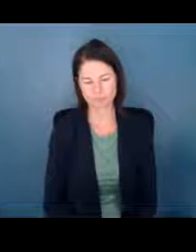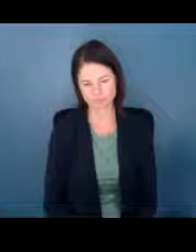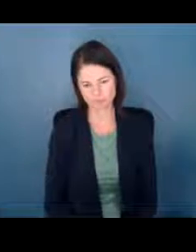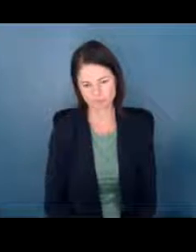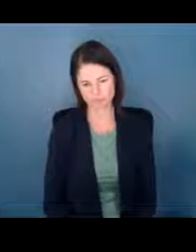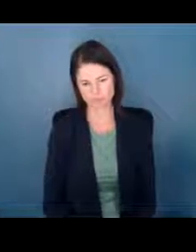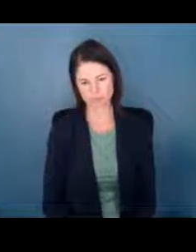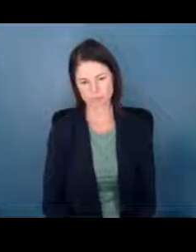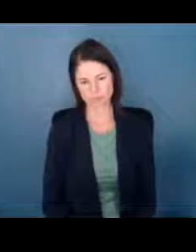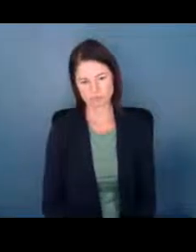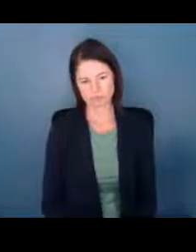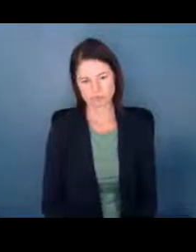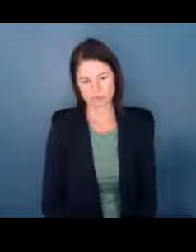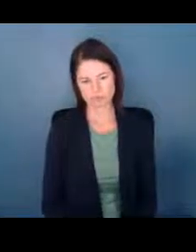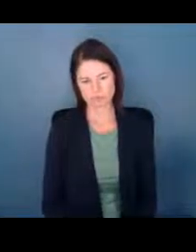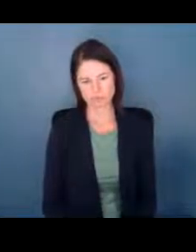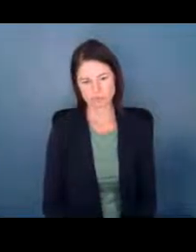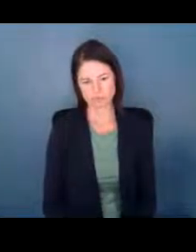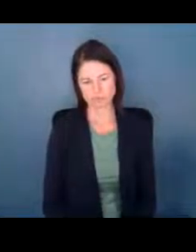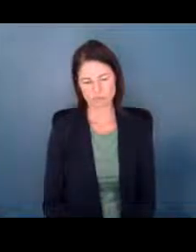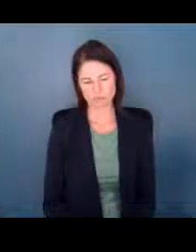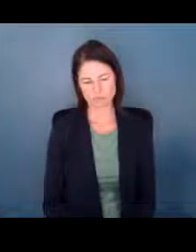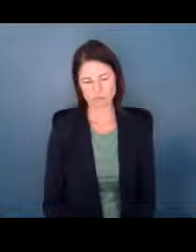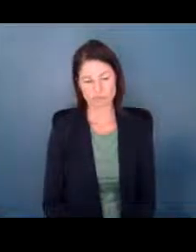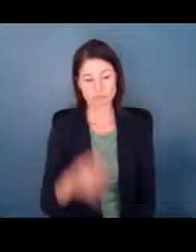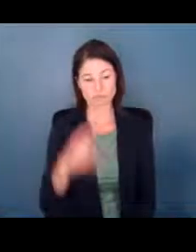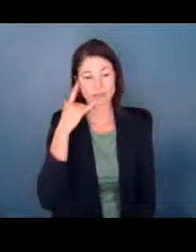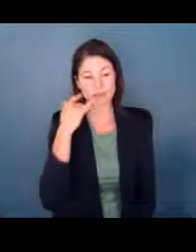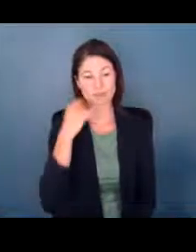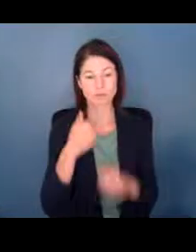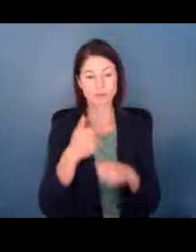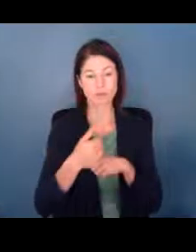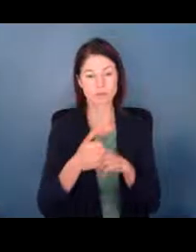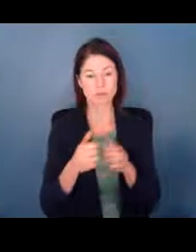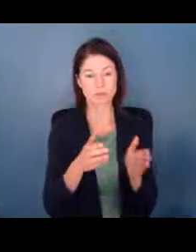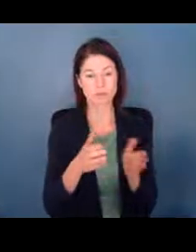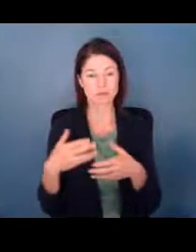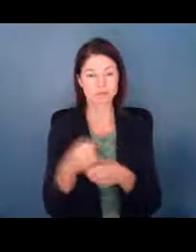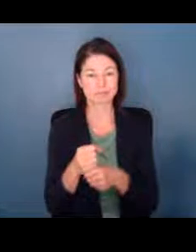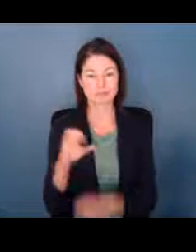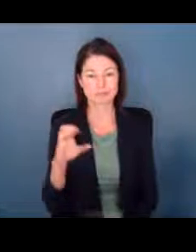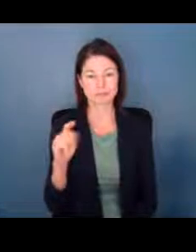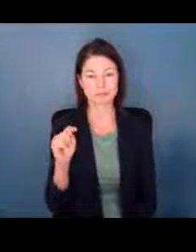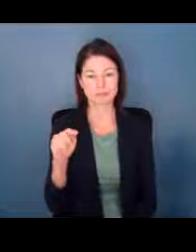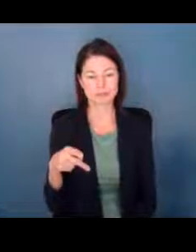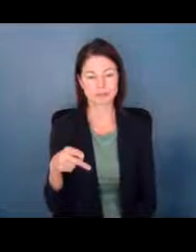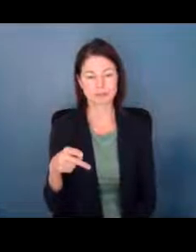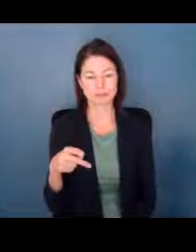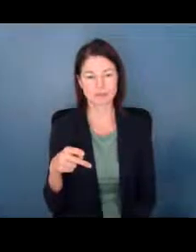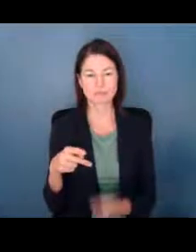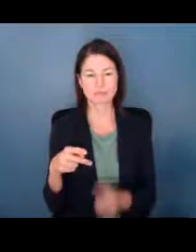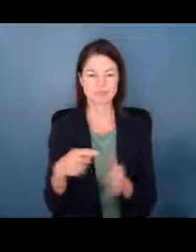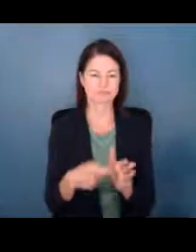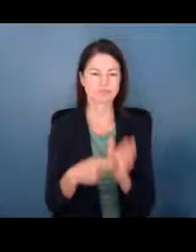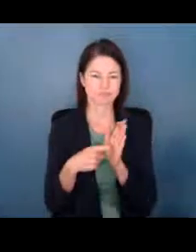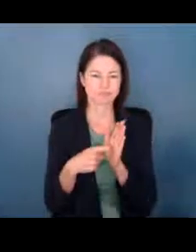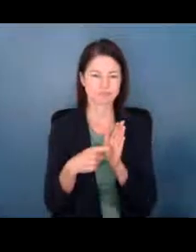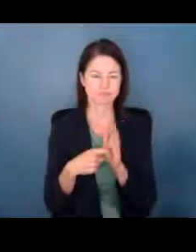The California Transportation Plan, or CTP, is another federally required document. It is prepared